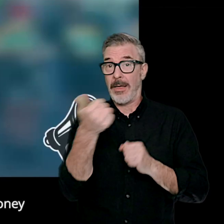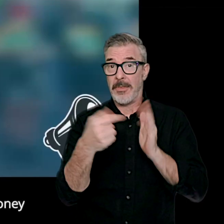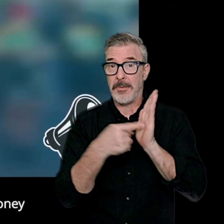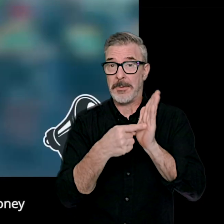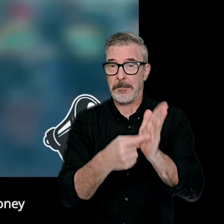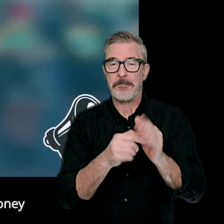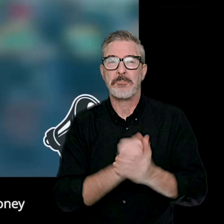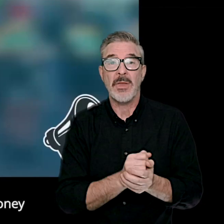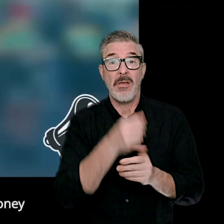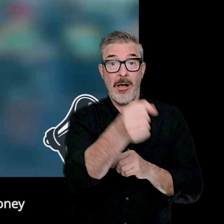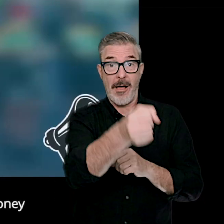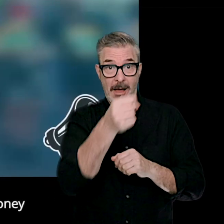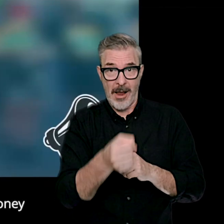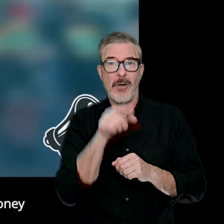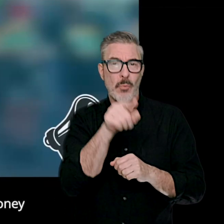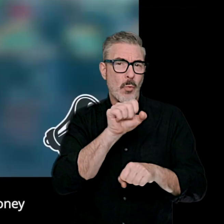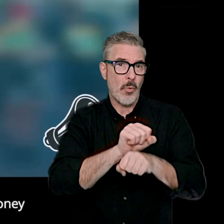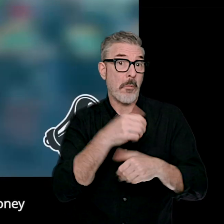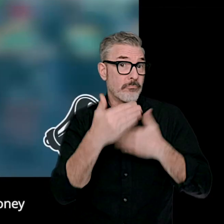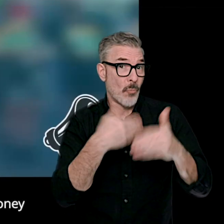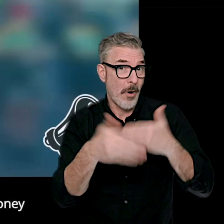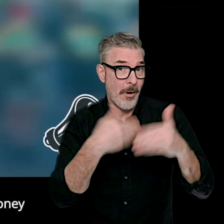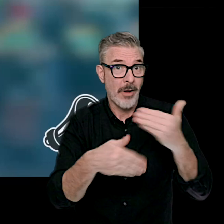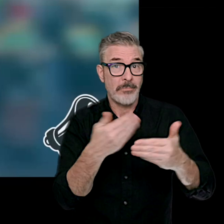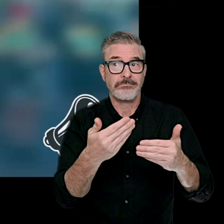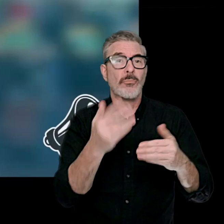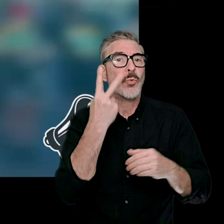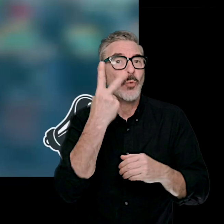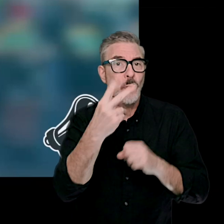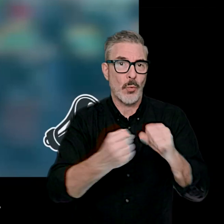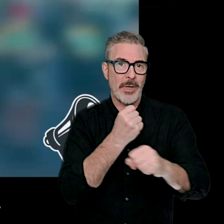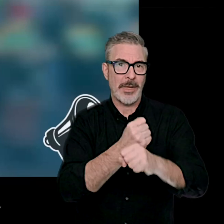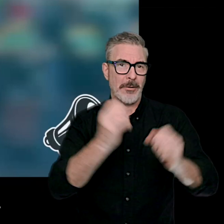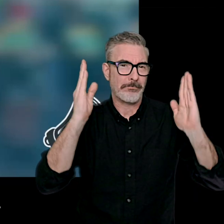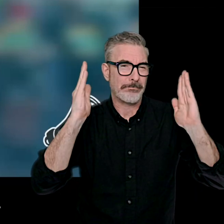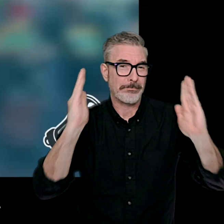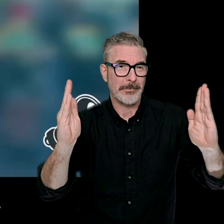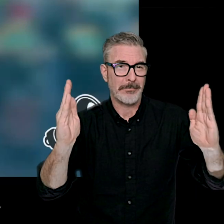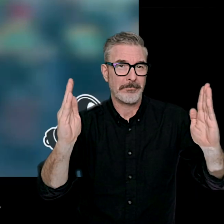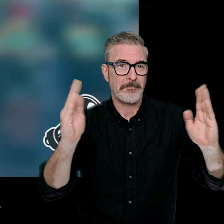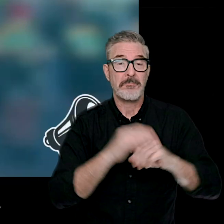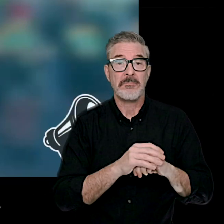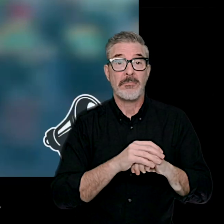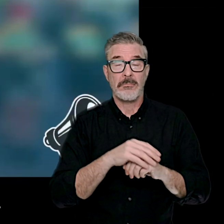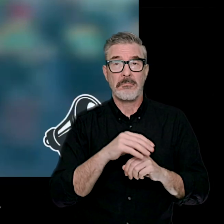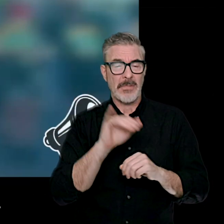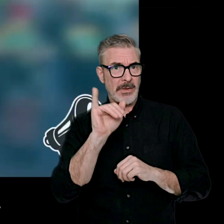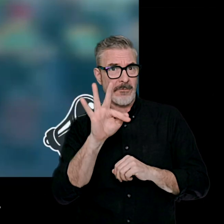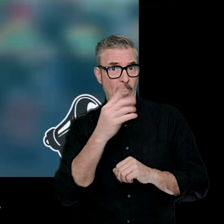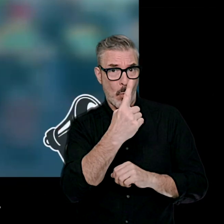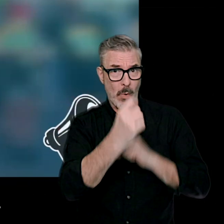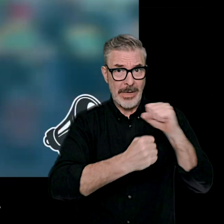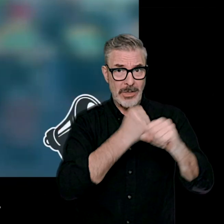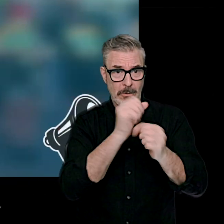So that would determine how much money you are entitled to for a